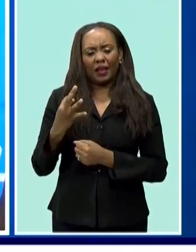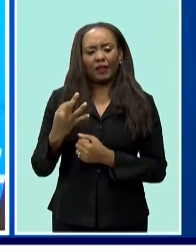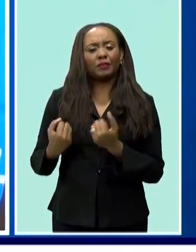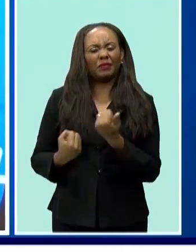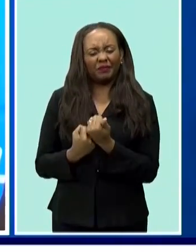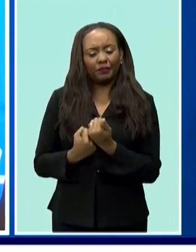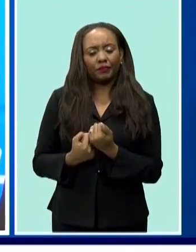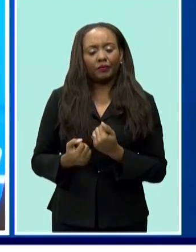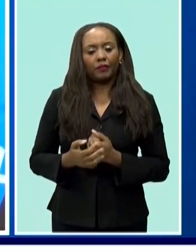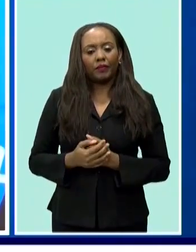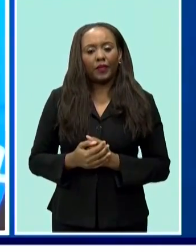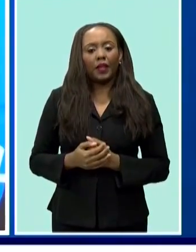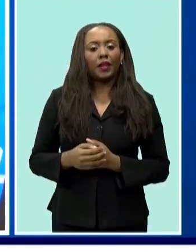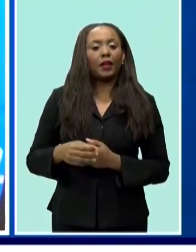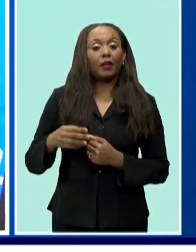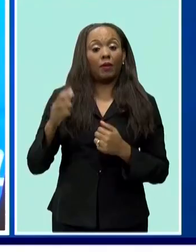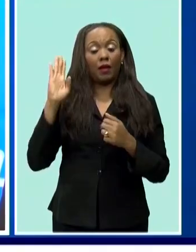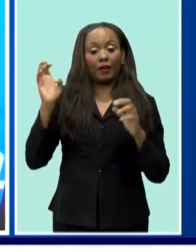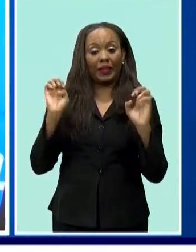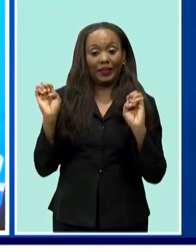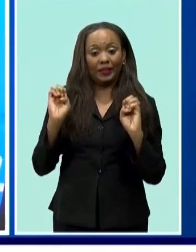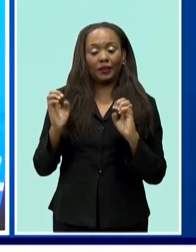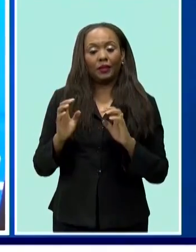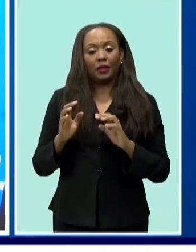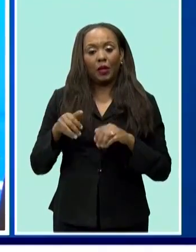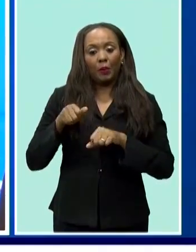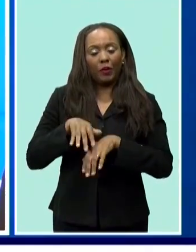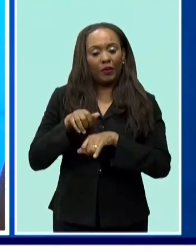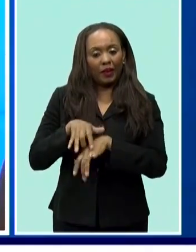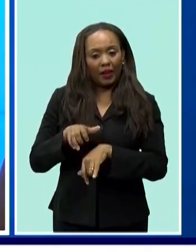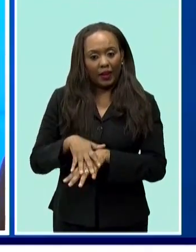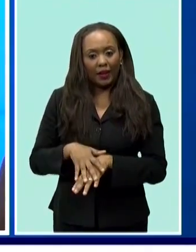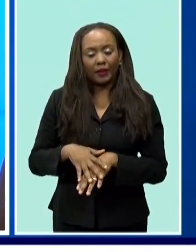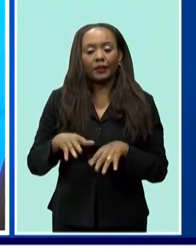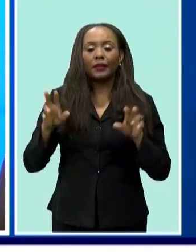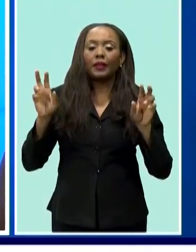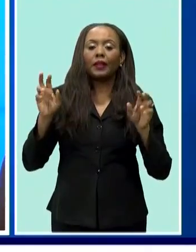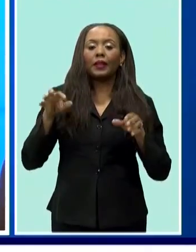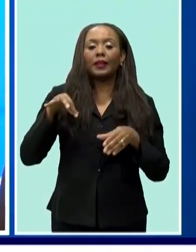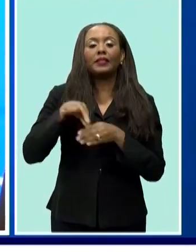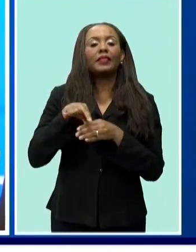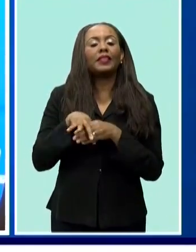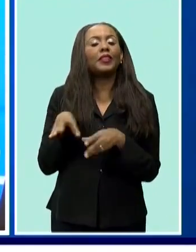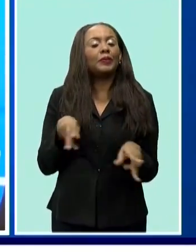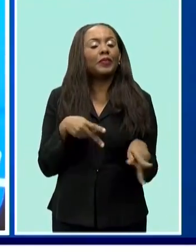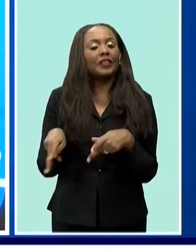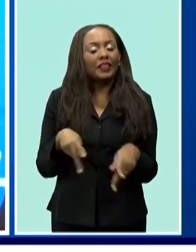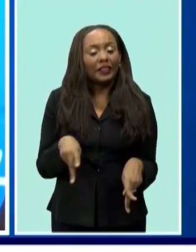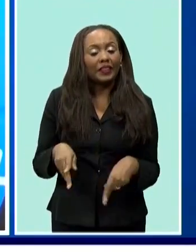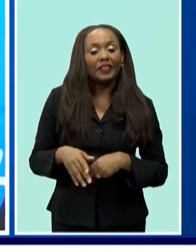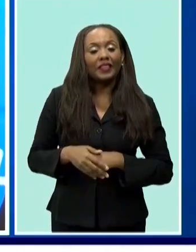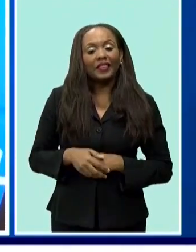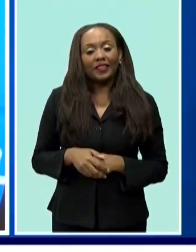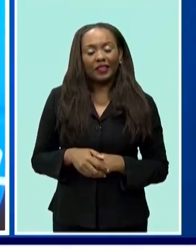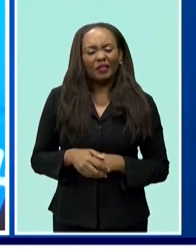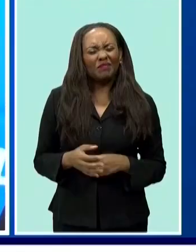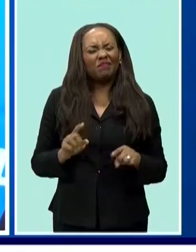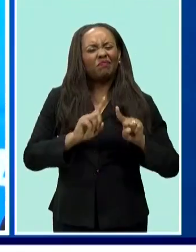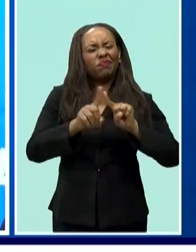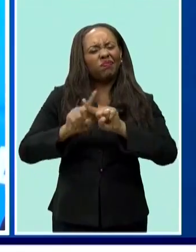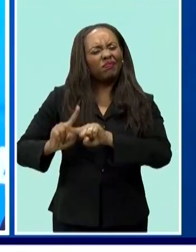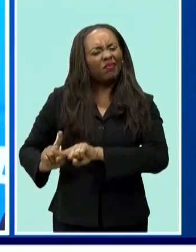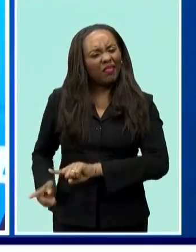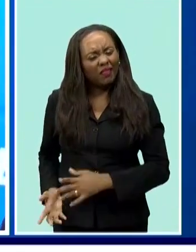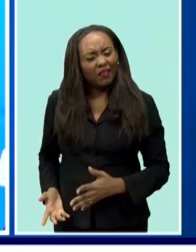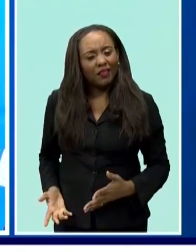the Easter Children's Parade. We also have the Tea Party. We also have just so many things. We